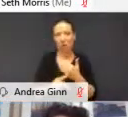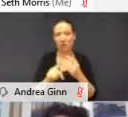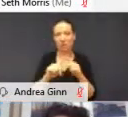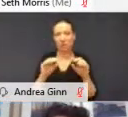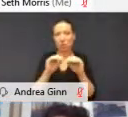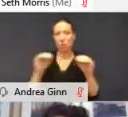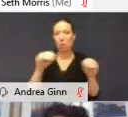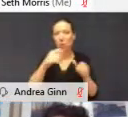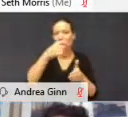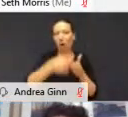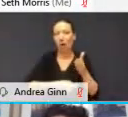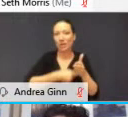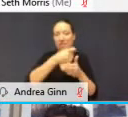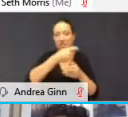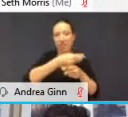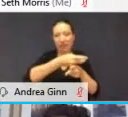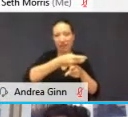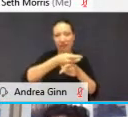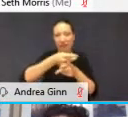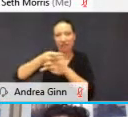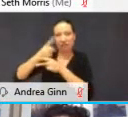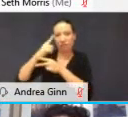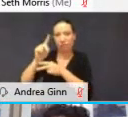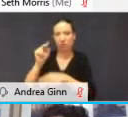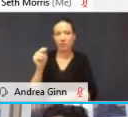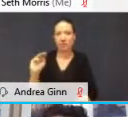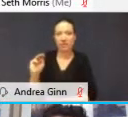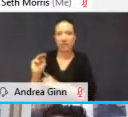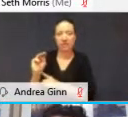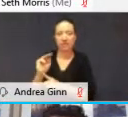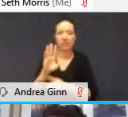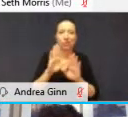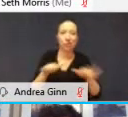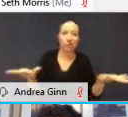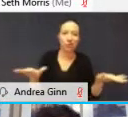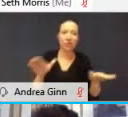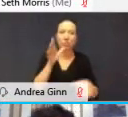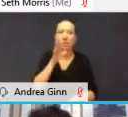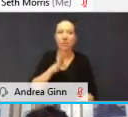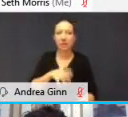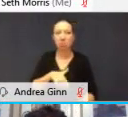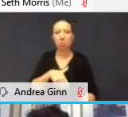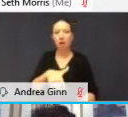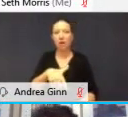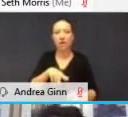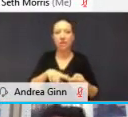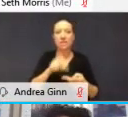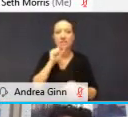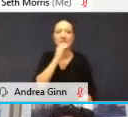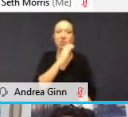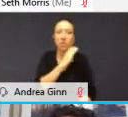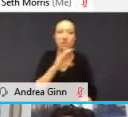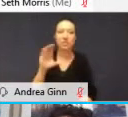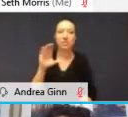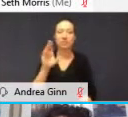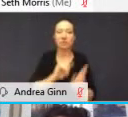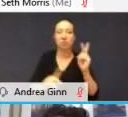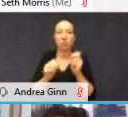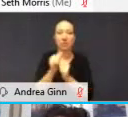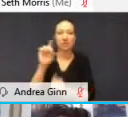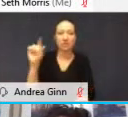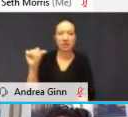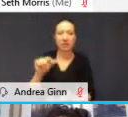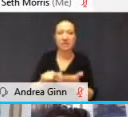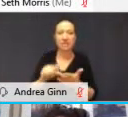care to New Mexicans, including children, pregnant women, seniors, people with disabilities, and adults with